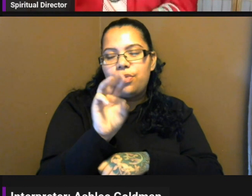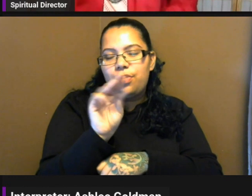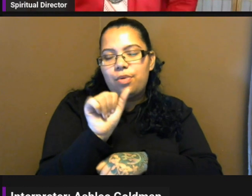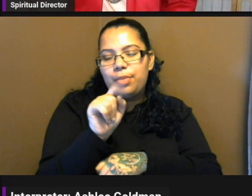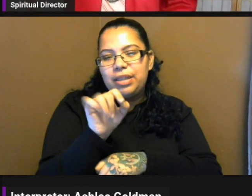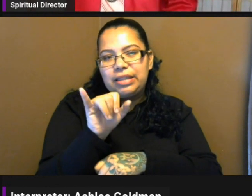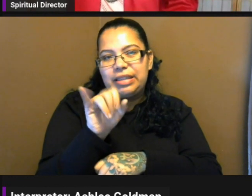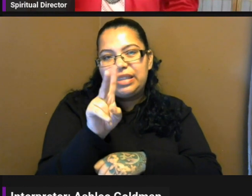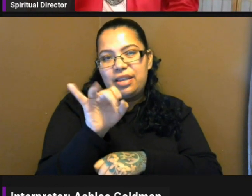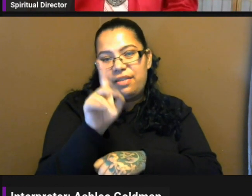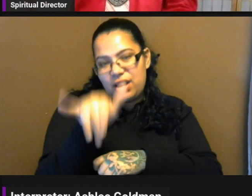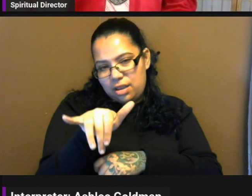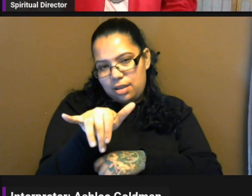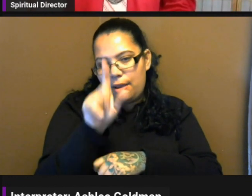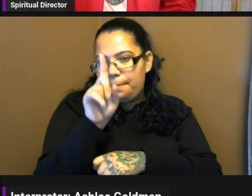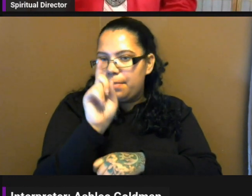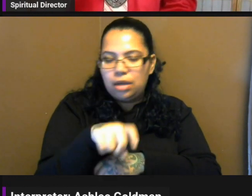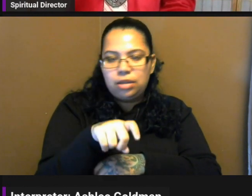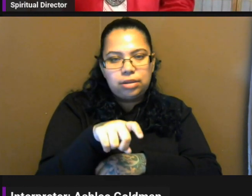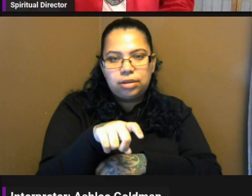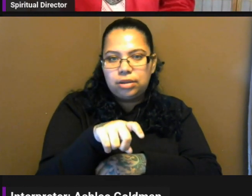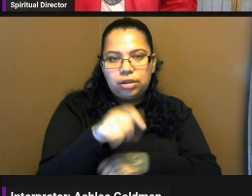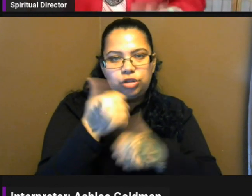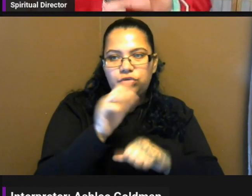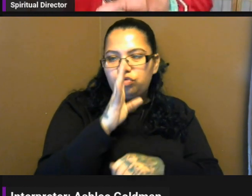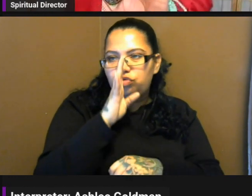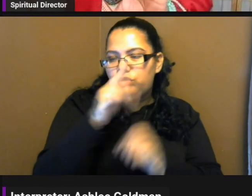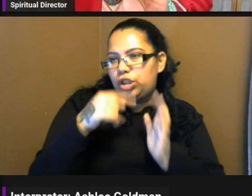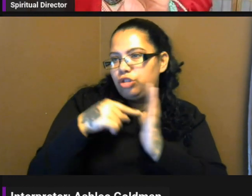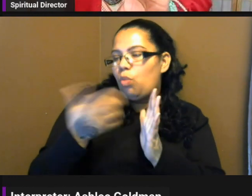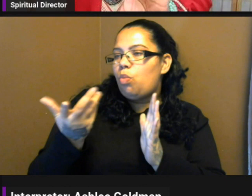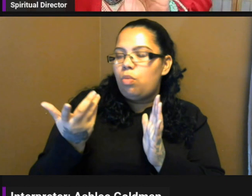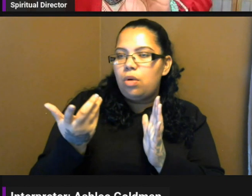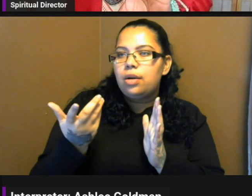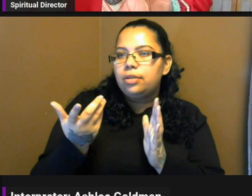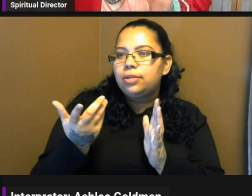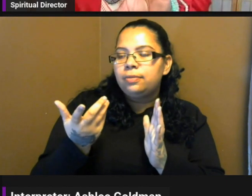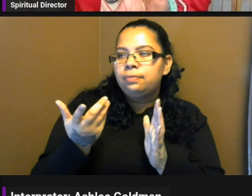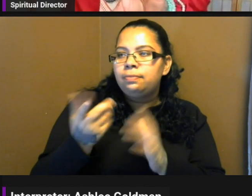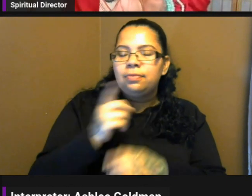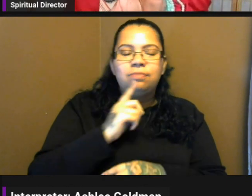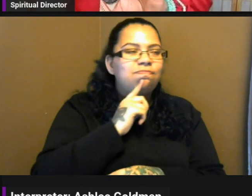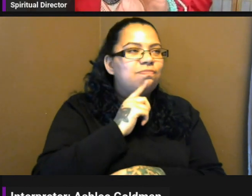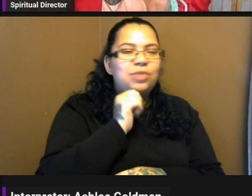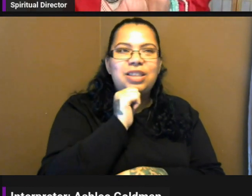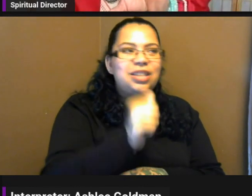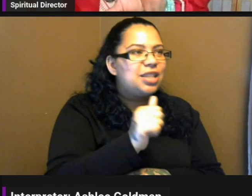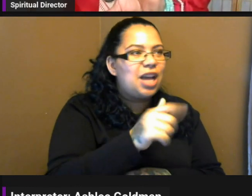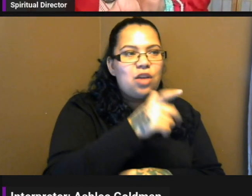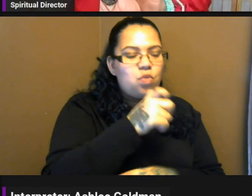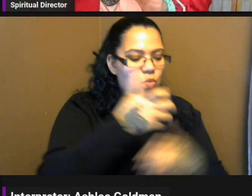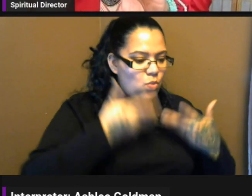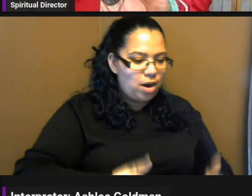There is this part of me that knows this is not who I am. And this part of me